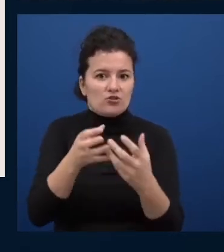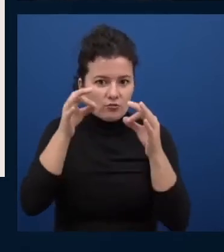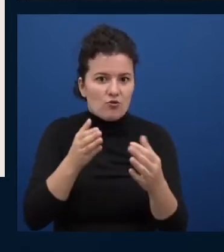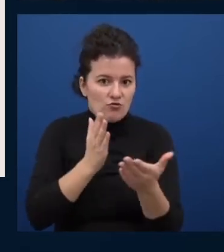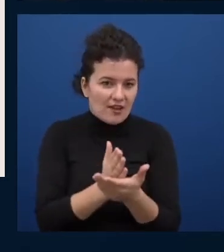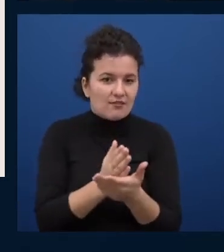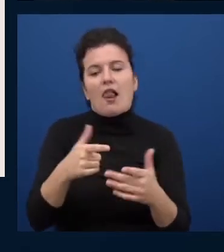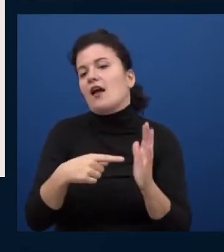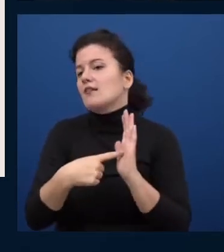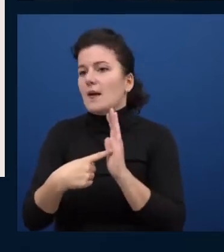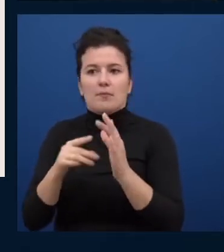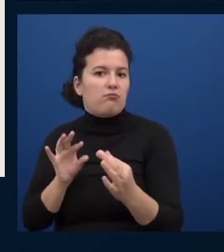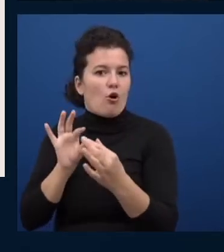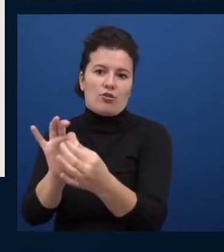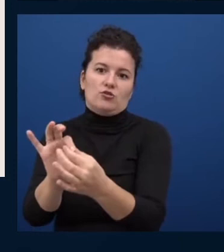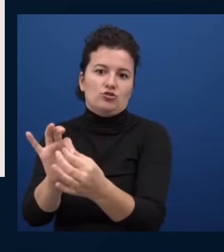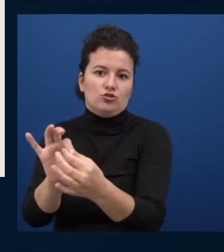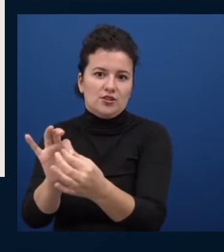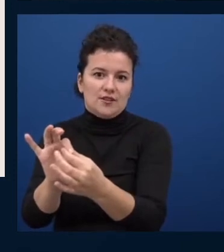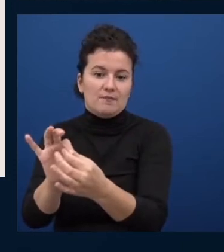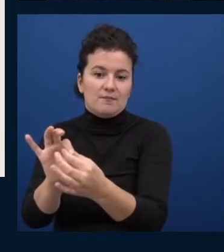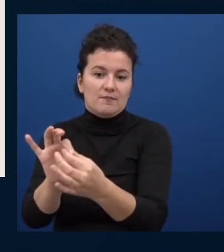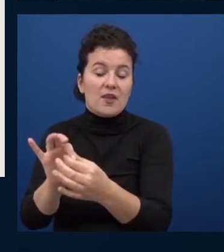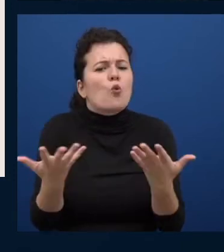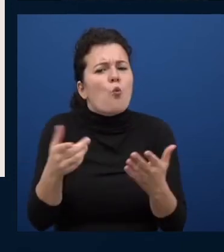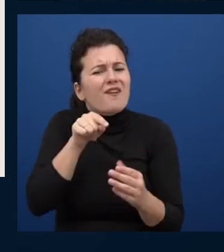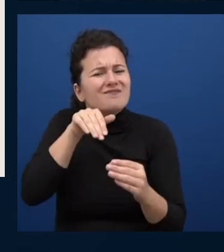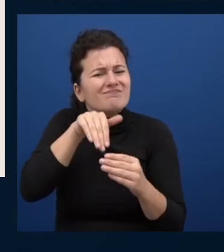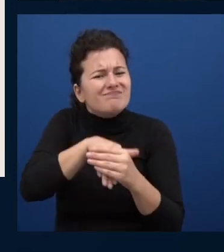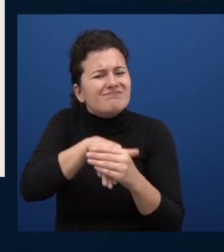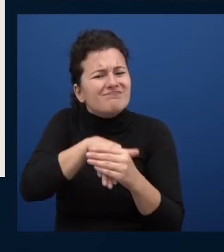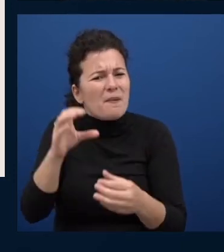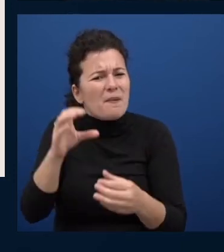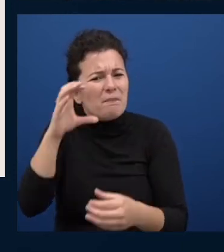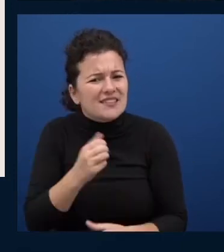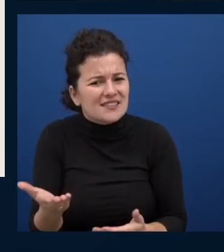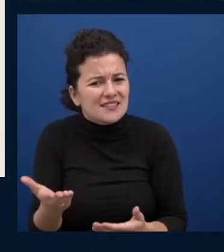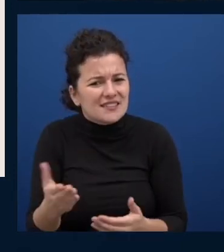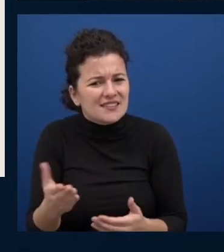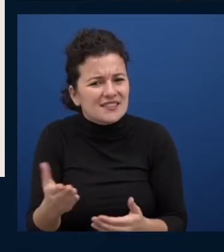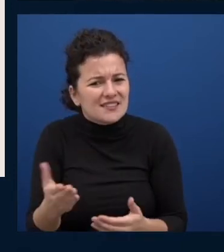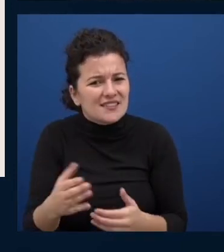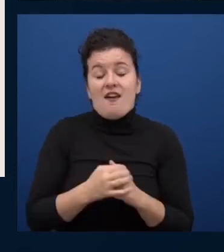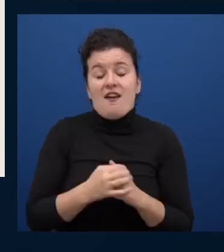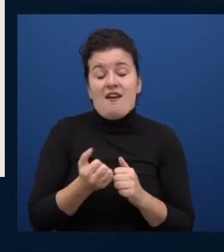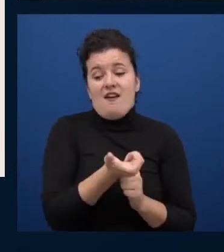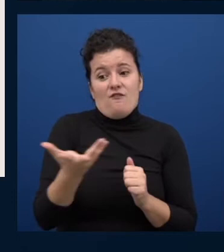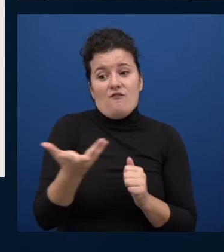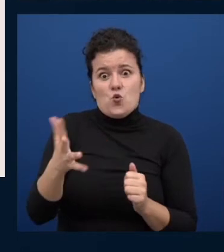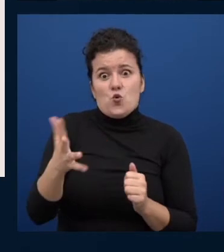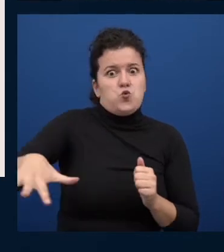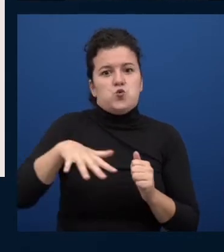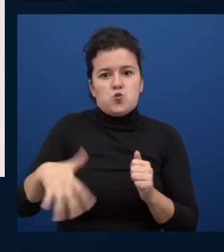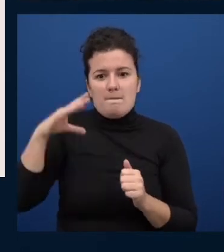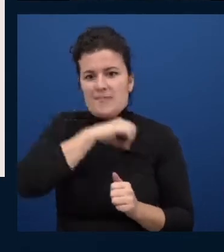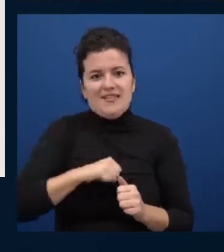on. So what's missing? We still have a couple of big areas that is missing. First of